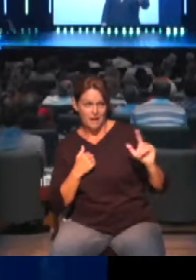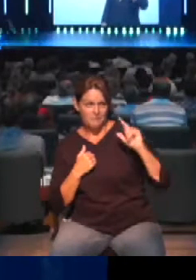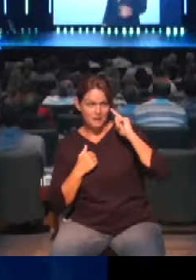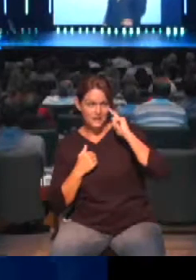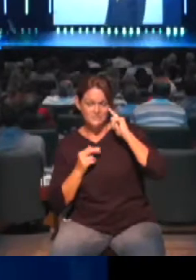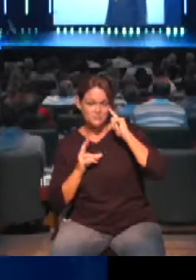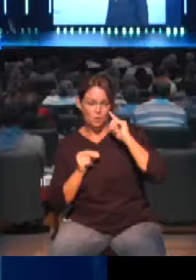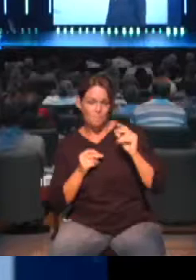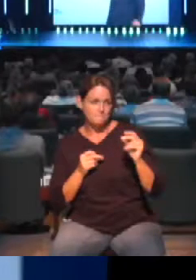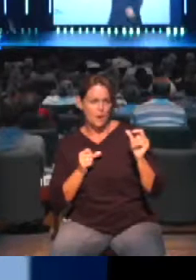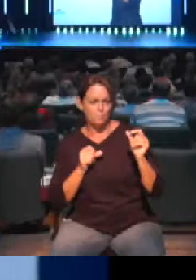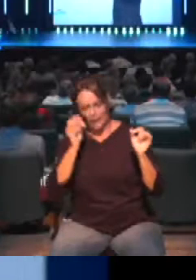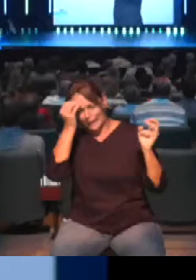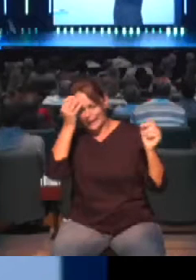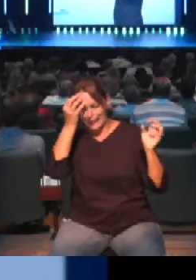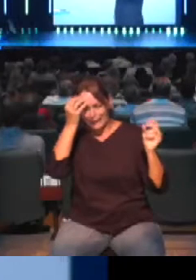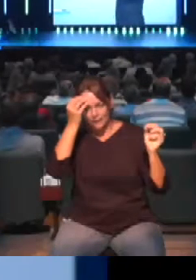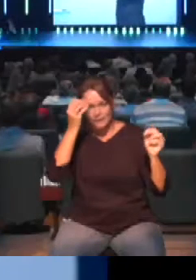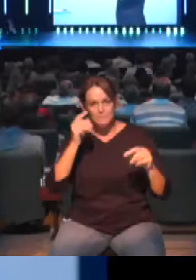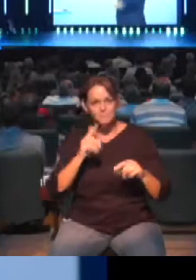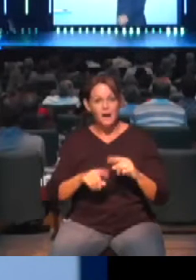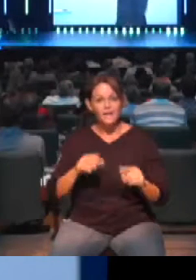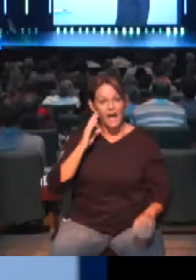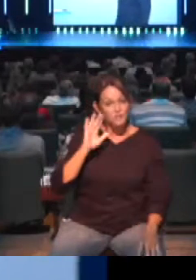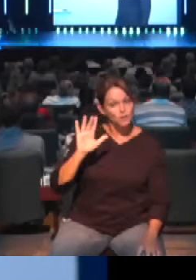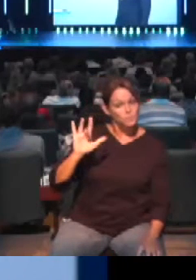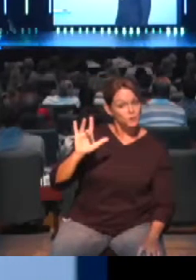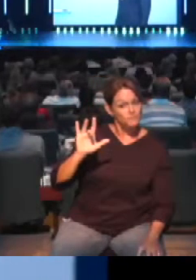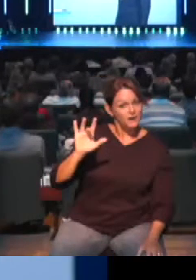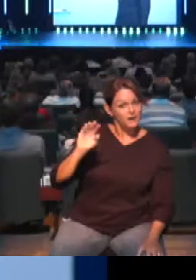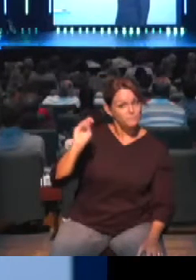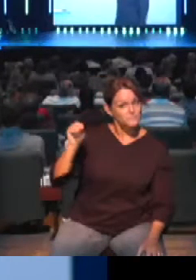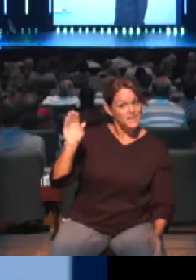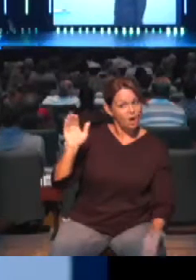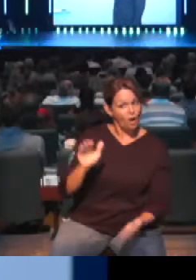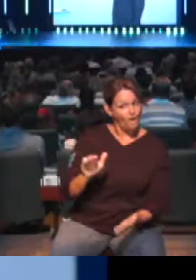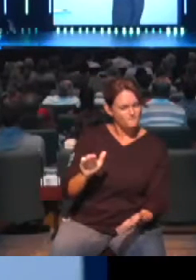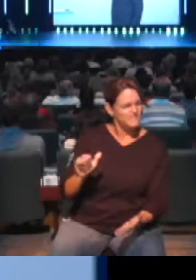And then she said, but I know how much 25% off is.